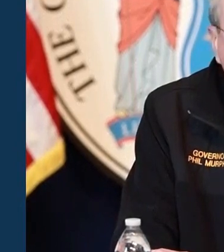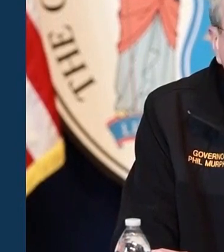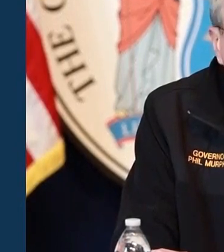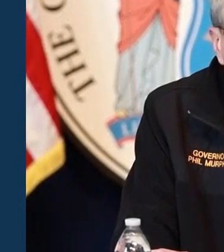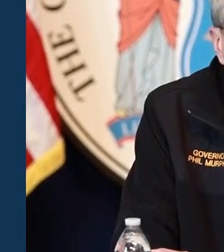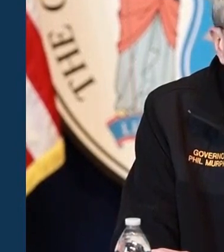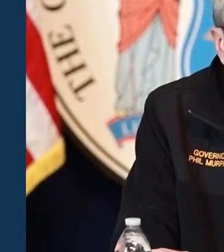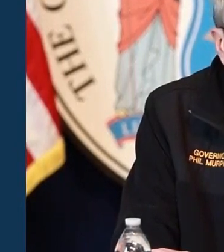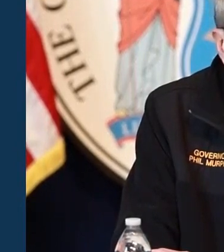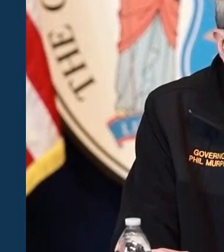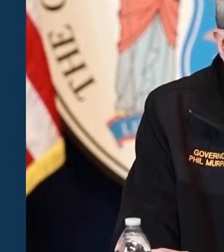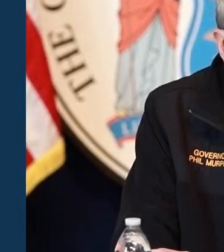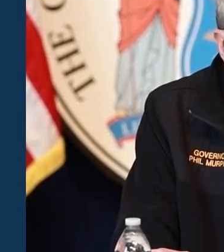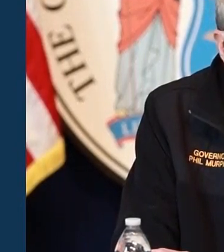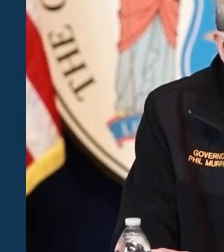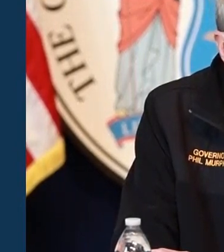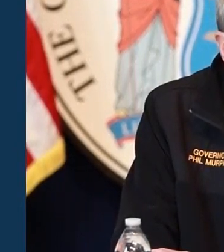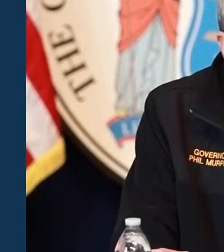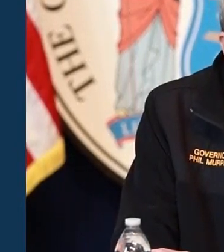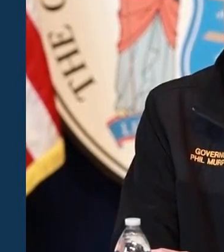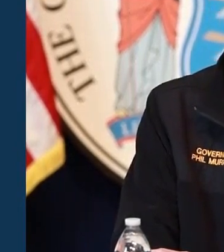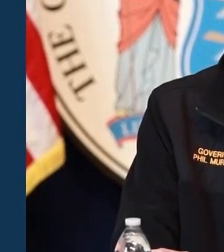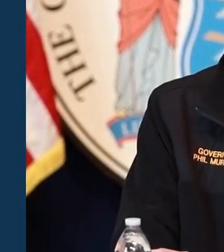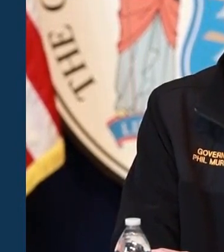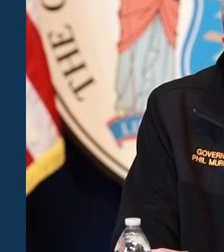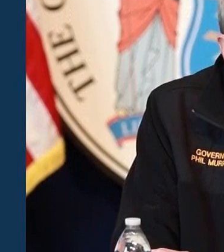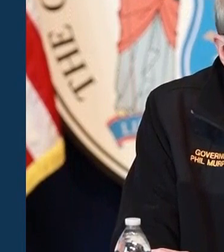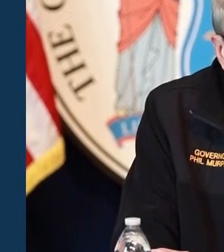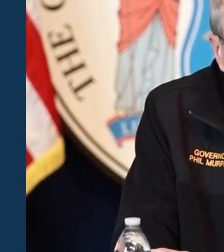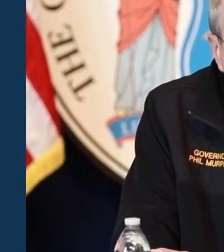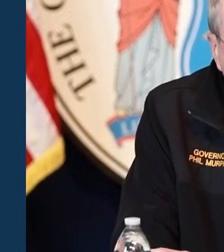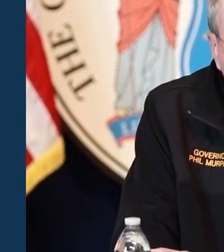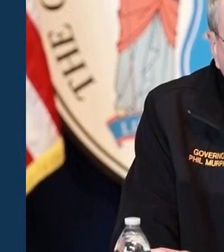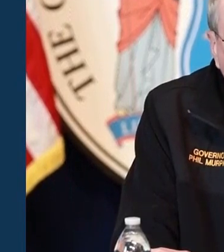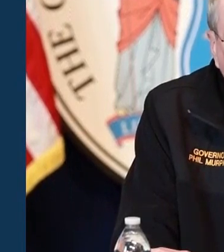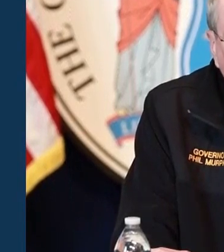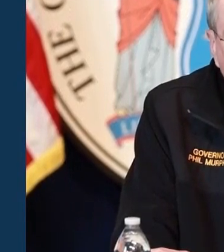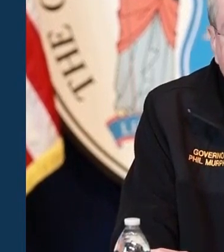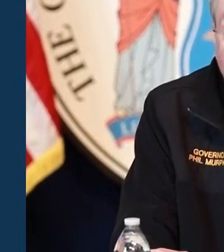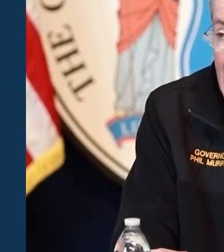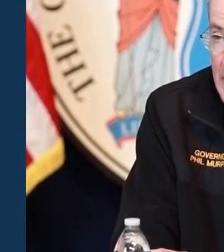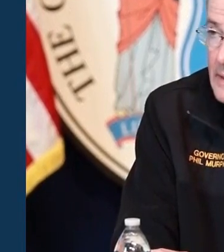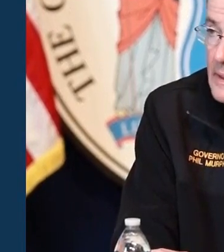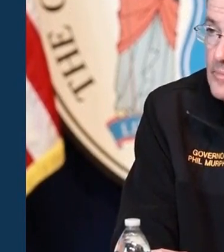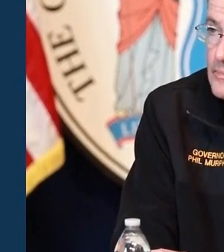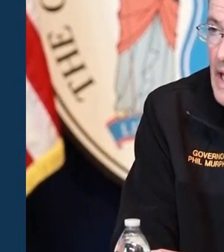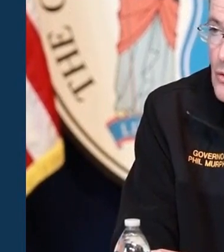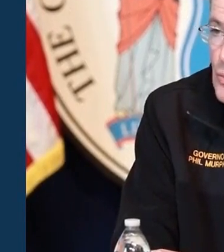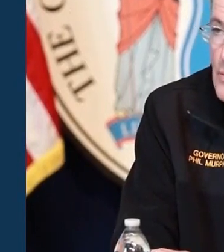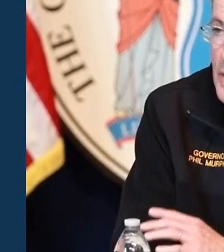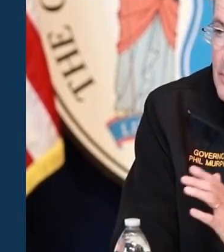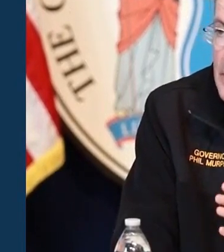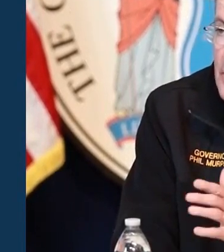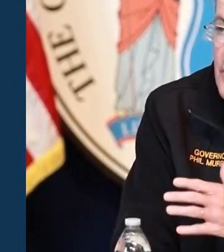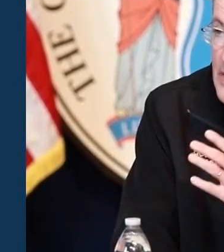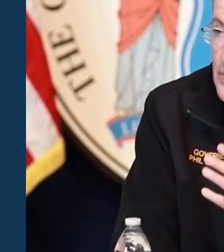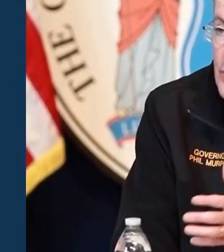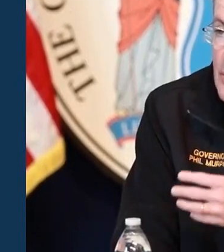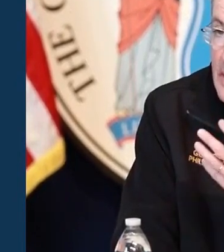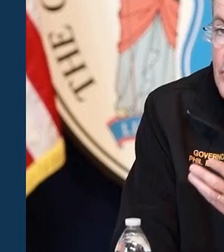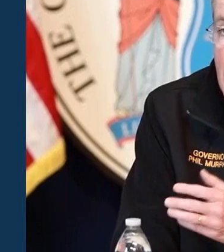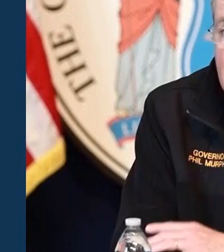days of doubling of cases. And when we first showed this map, it was orange and red would have been